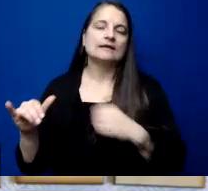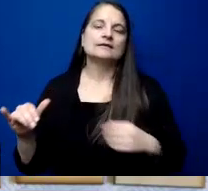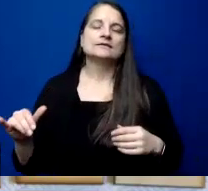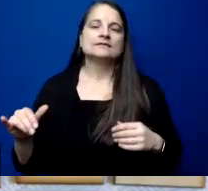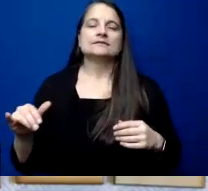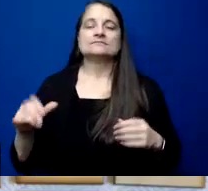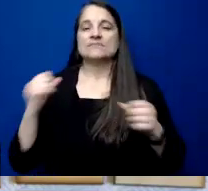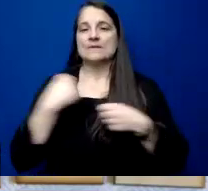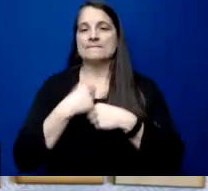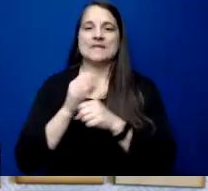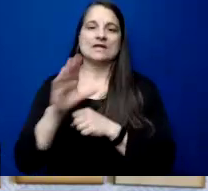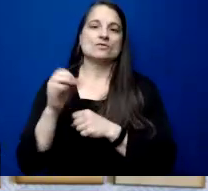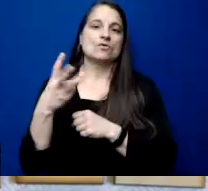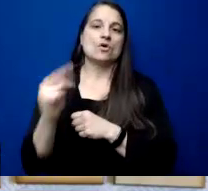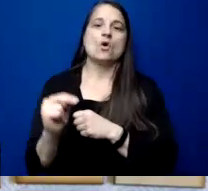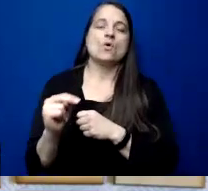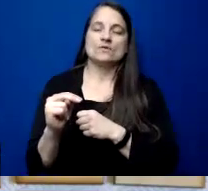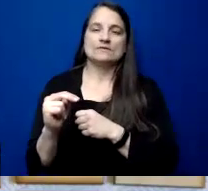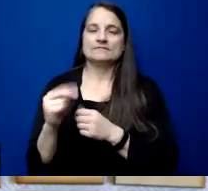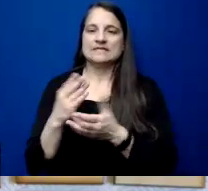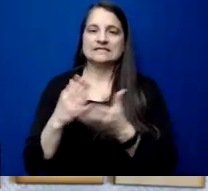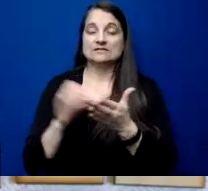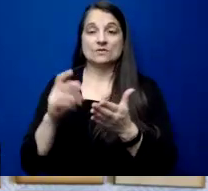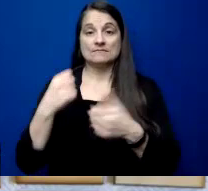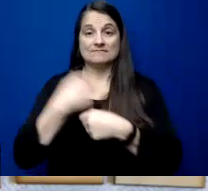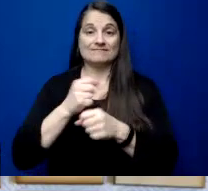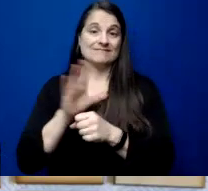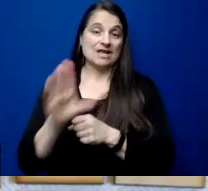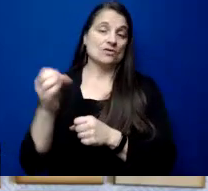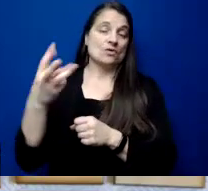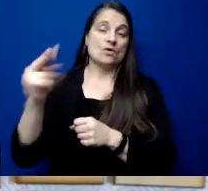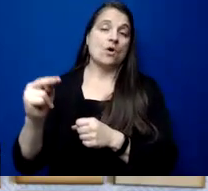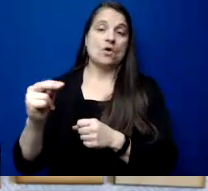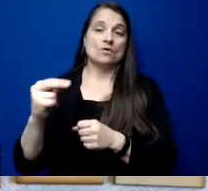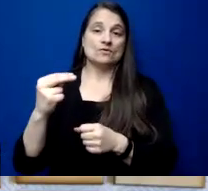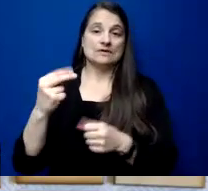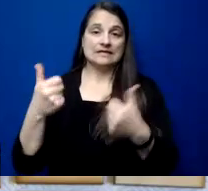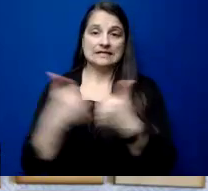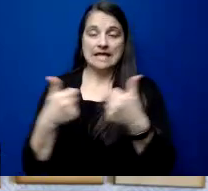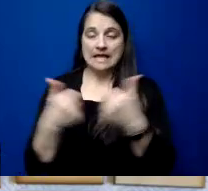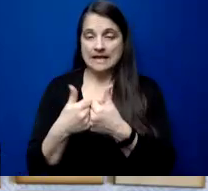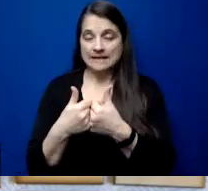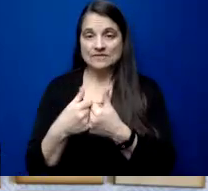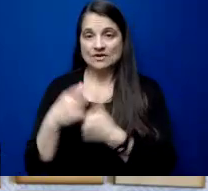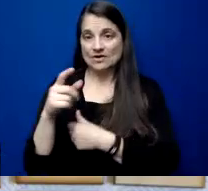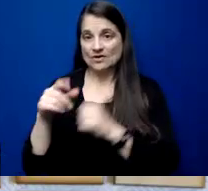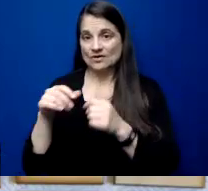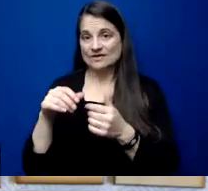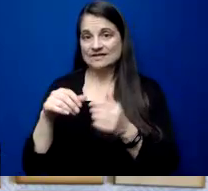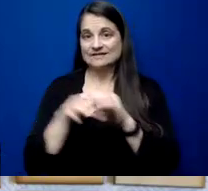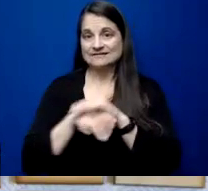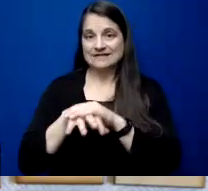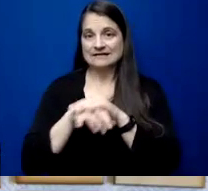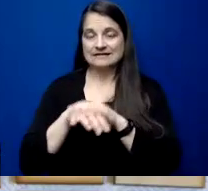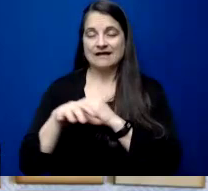own game pieces, or you can make your own entire game if you want to make your own tactile tic-tac-toe board. That was an activity we